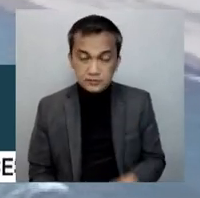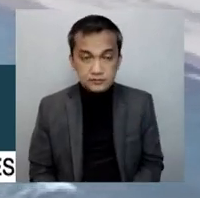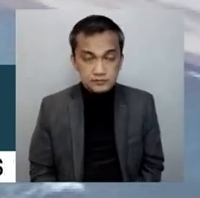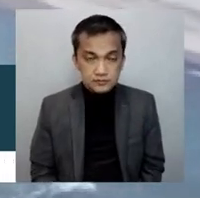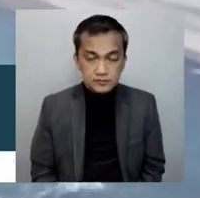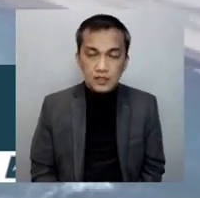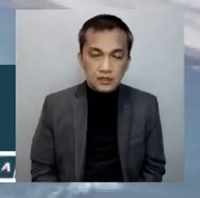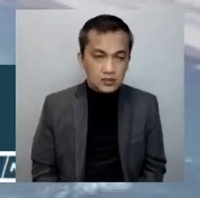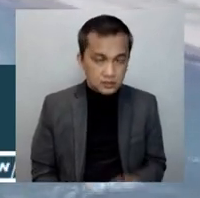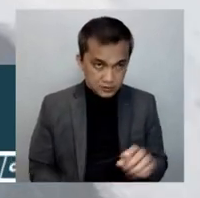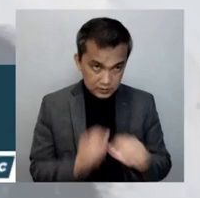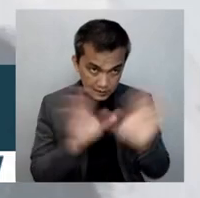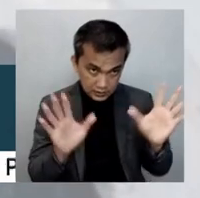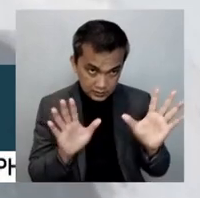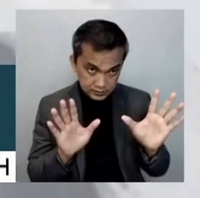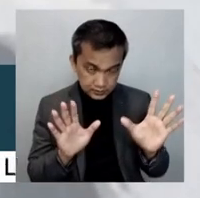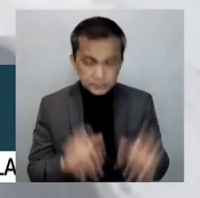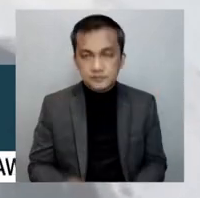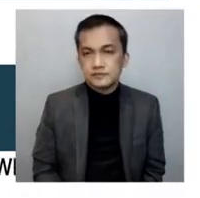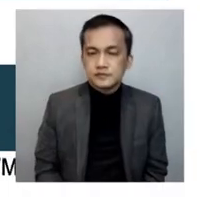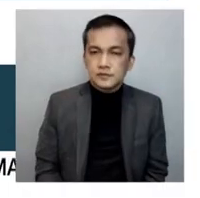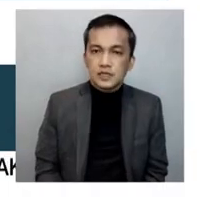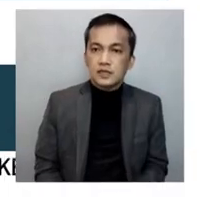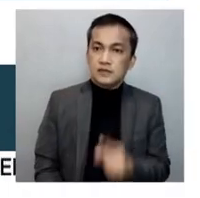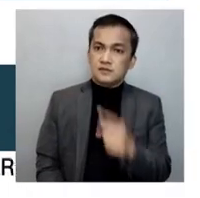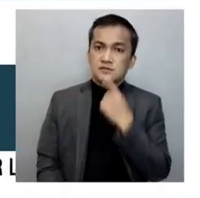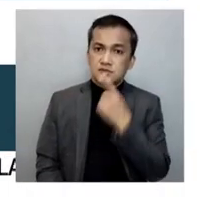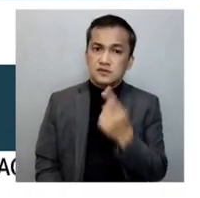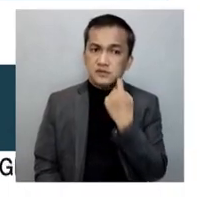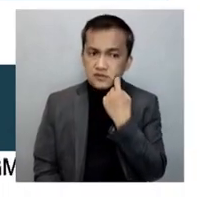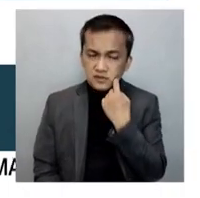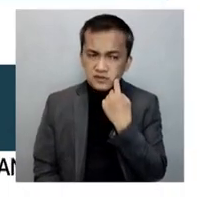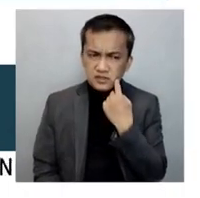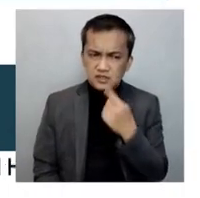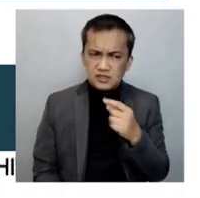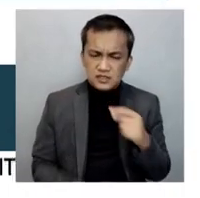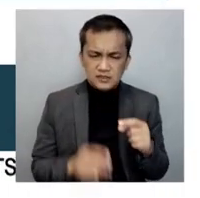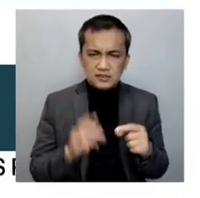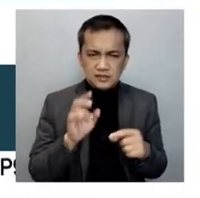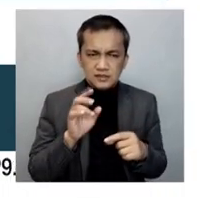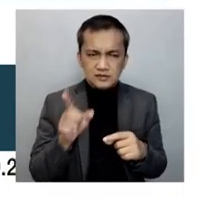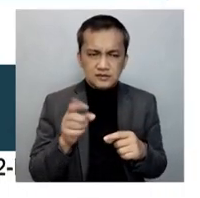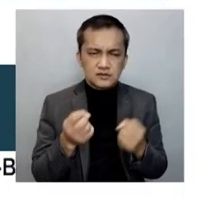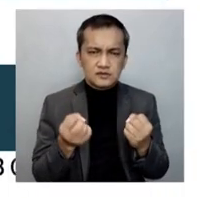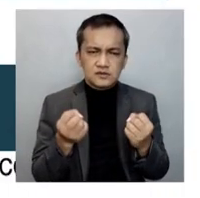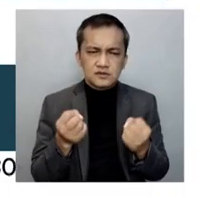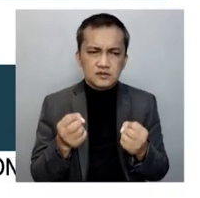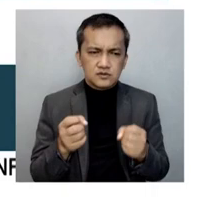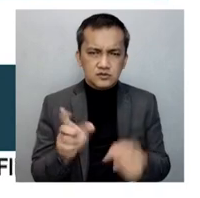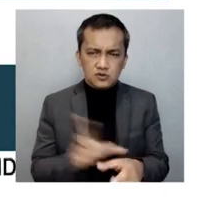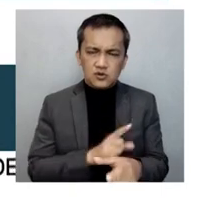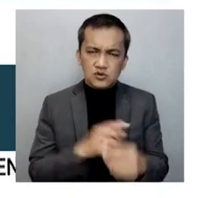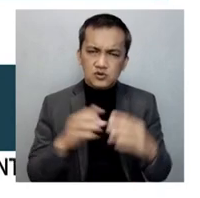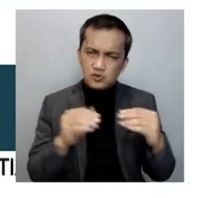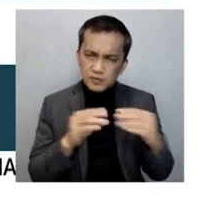Very clear, ma'am. Yeah, you said a while ago that you had a lengthy conversation with Mayor Cruz.